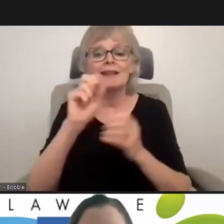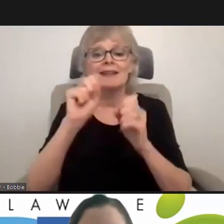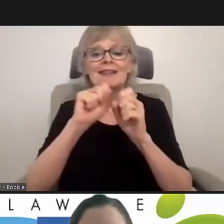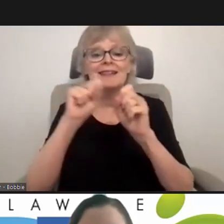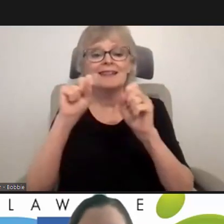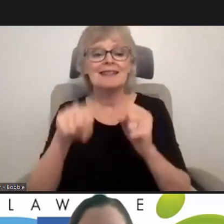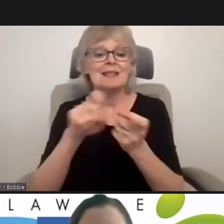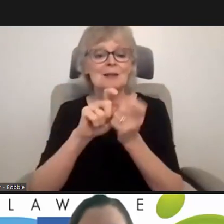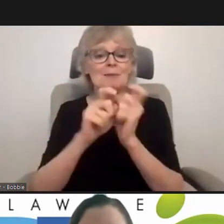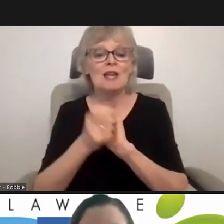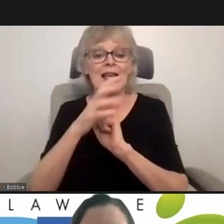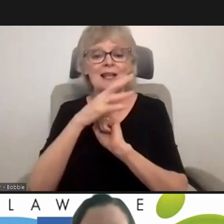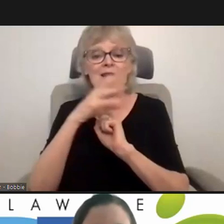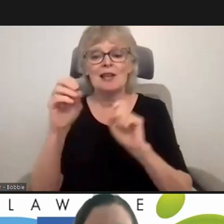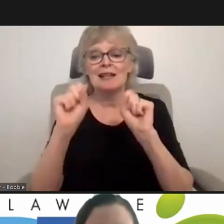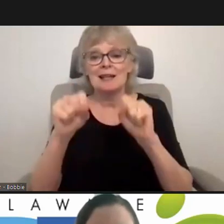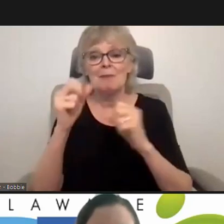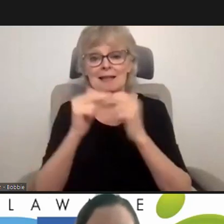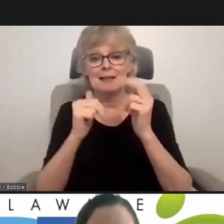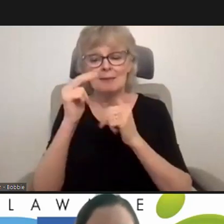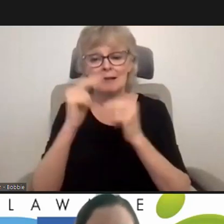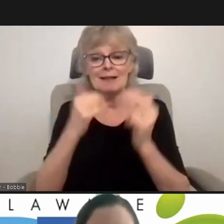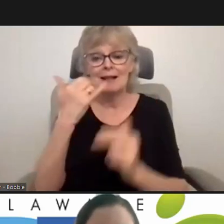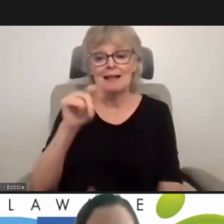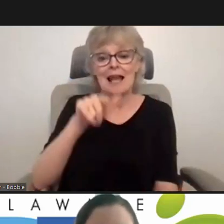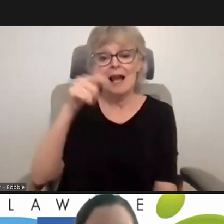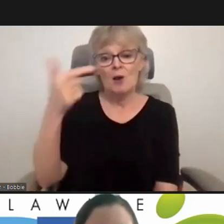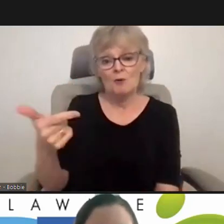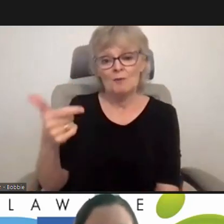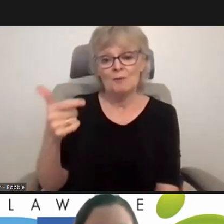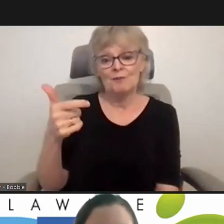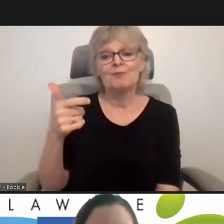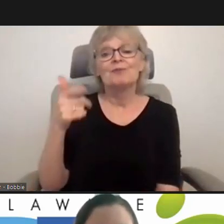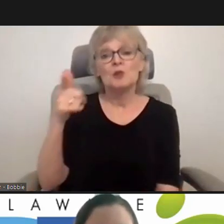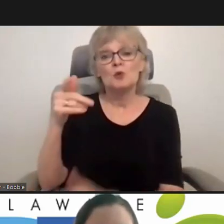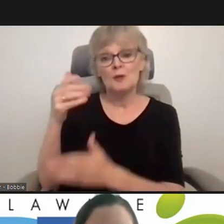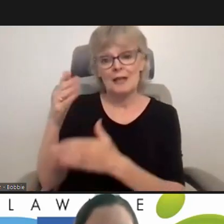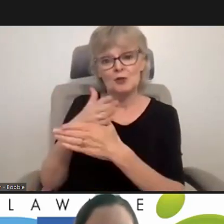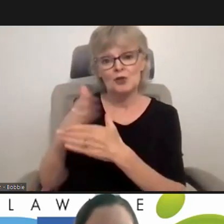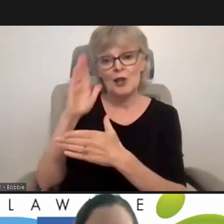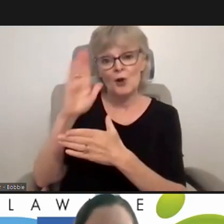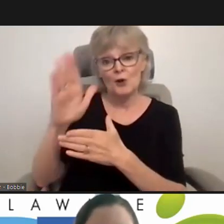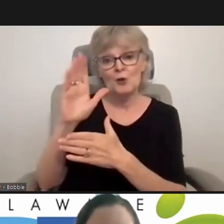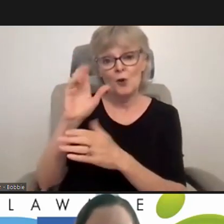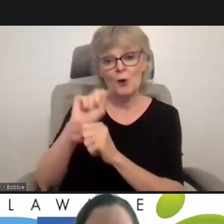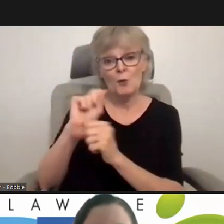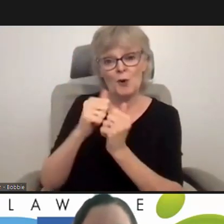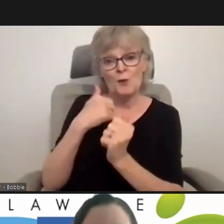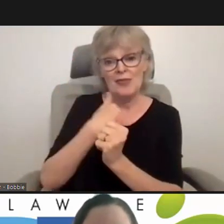building. So I'm going to turn it over to Kristen to share her COVID work with us. Thanks, Kristen.